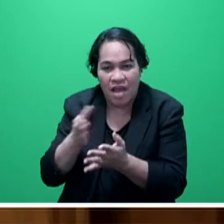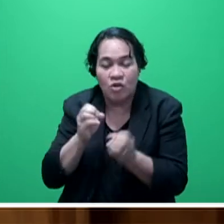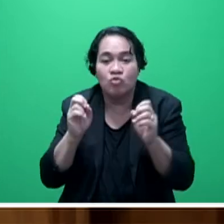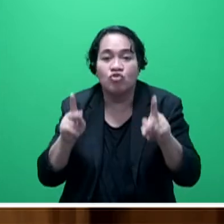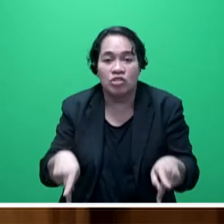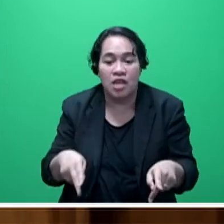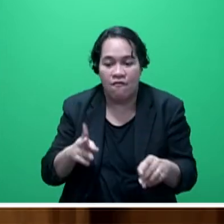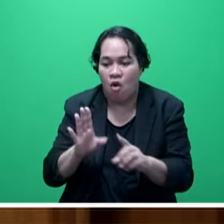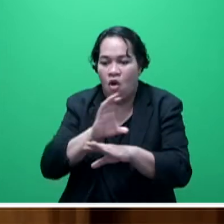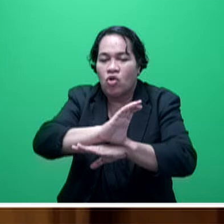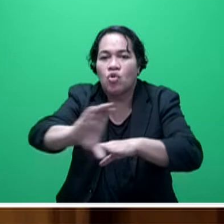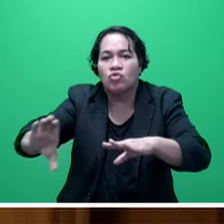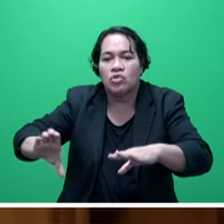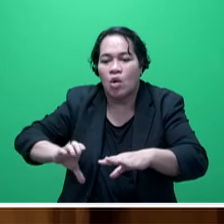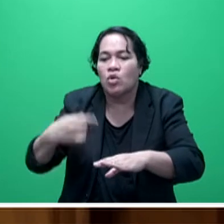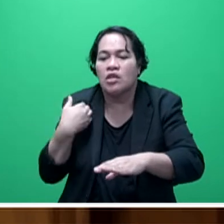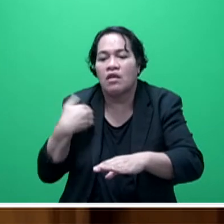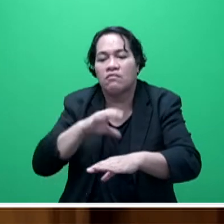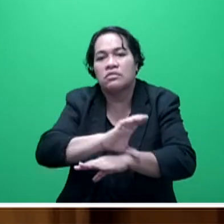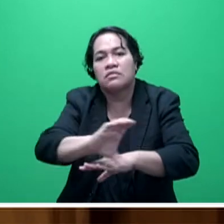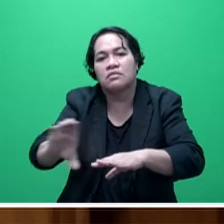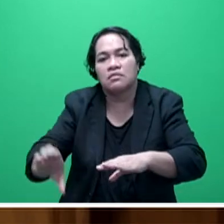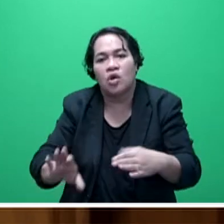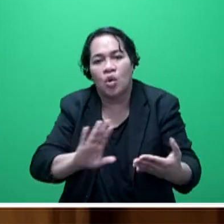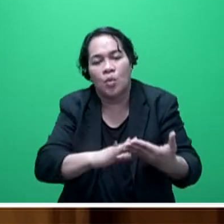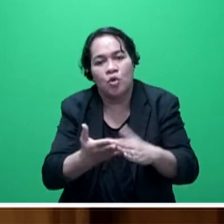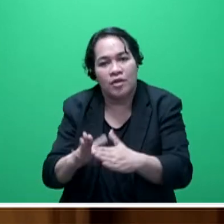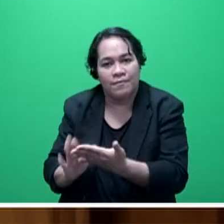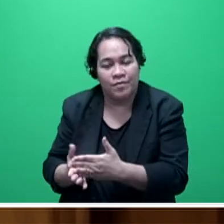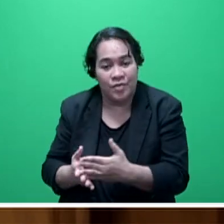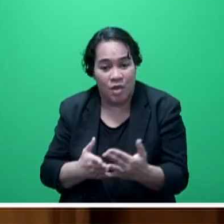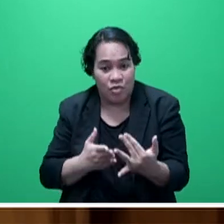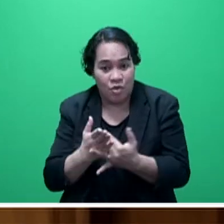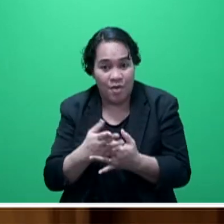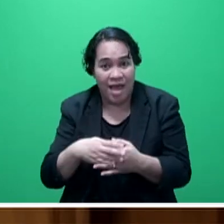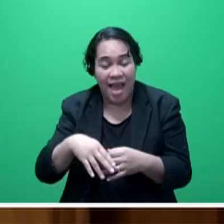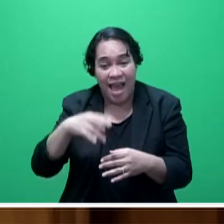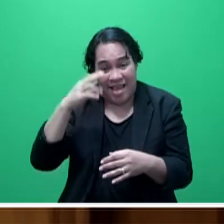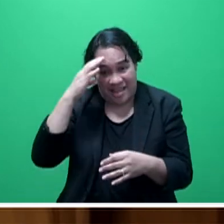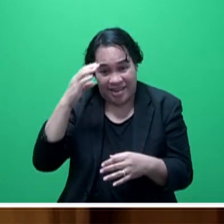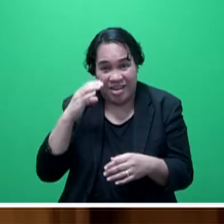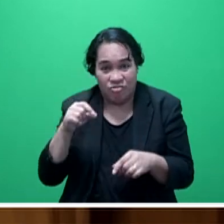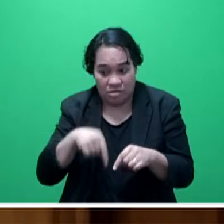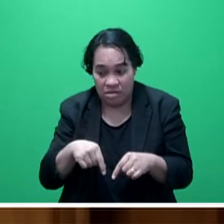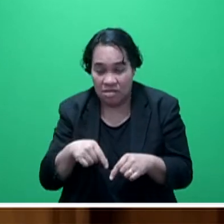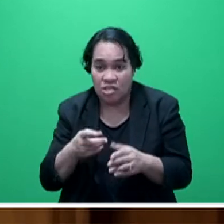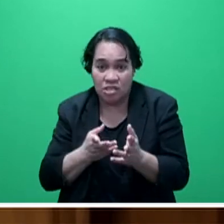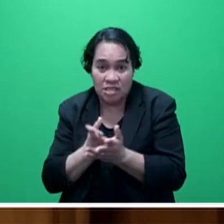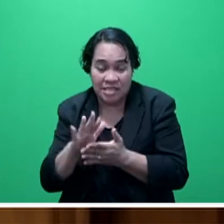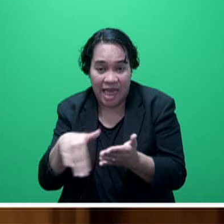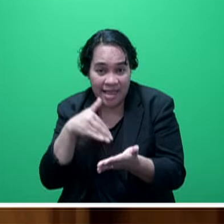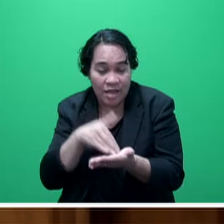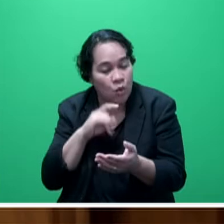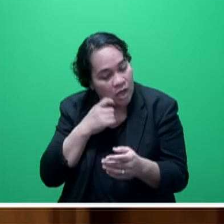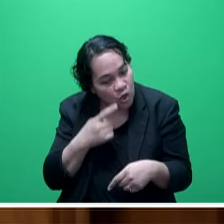our coastal communities. Through the footprint of our nationwide fishery service centers, we will continue